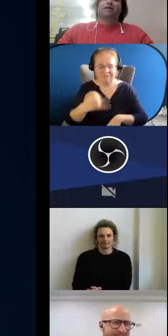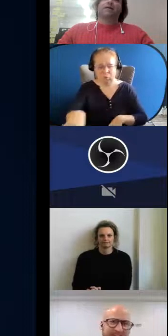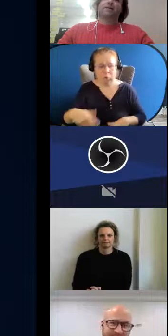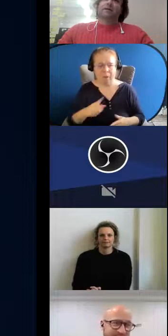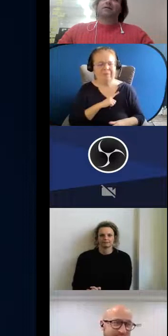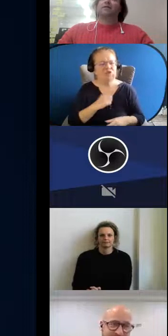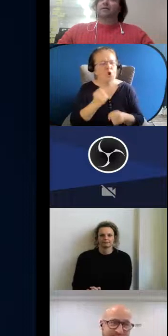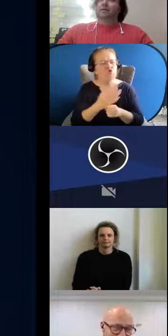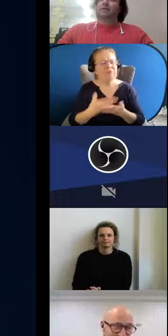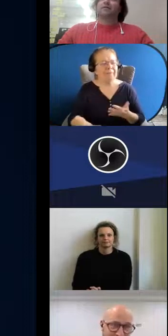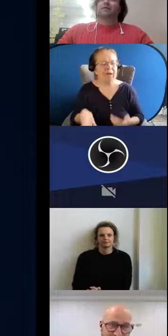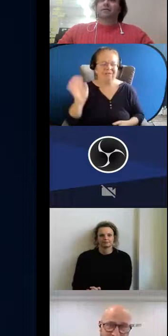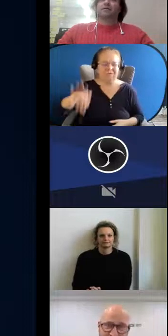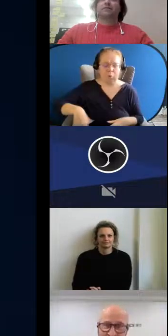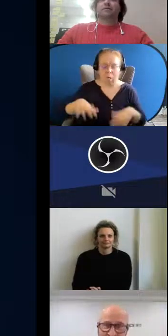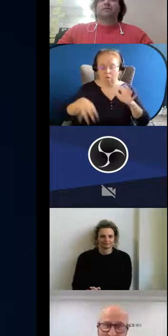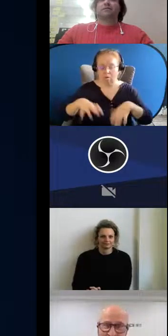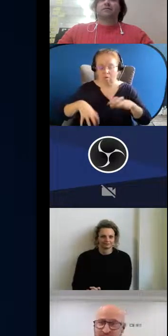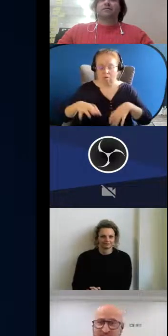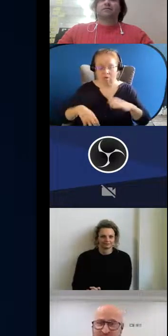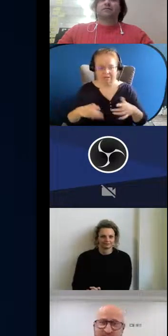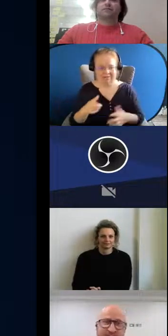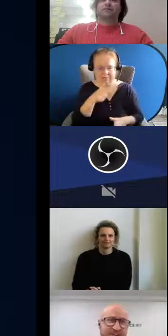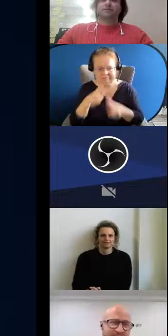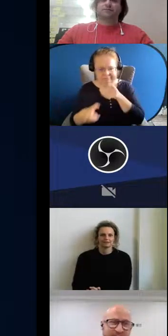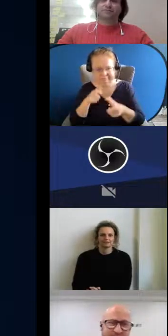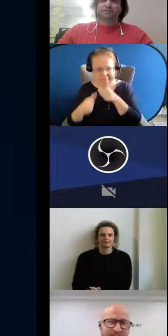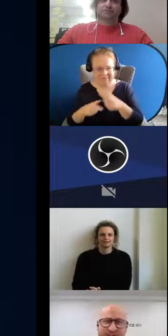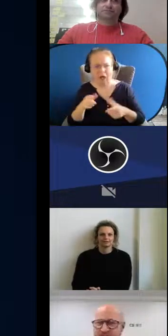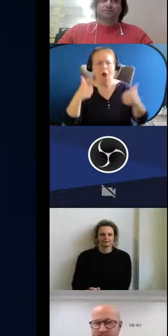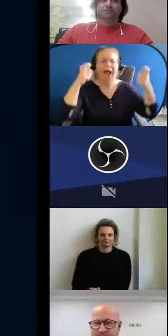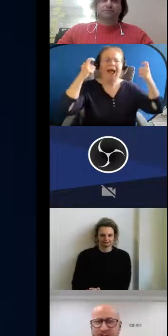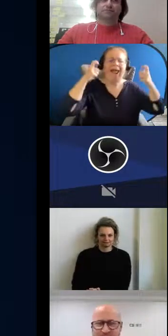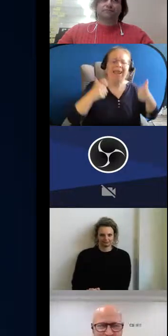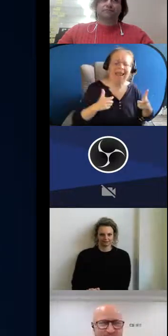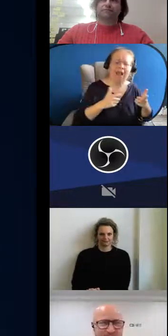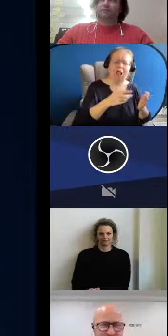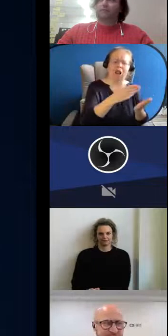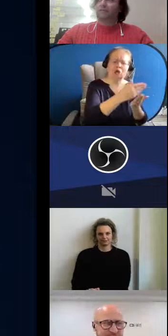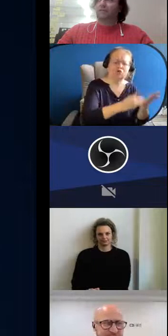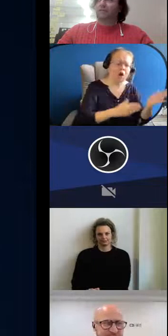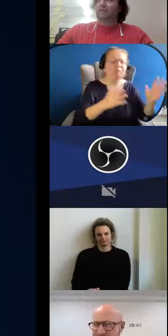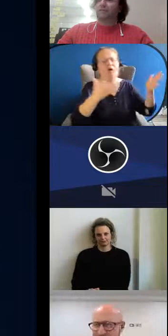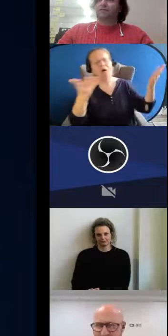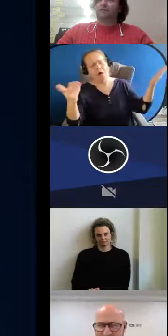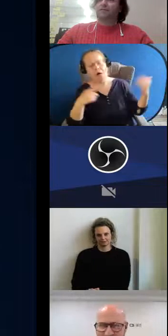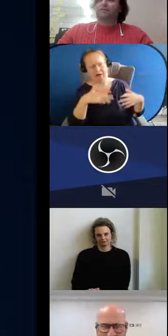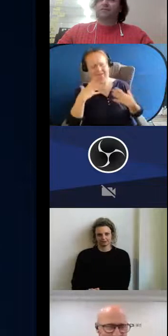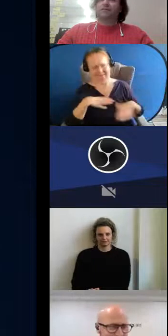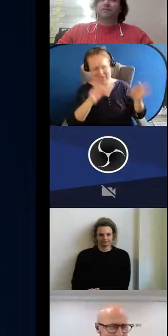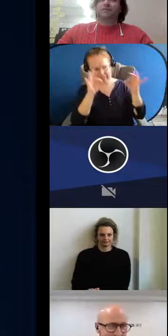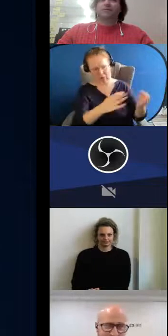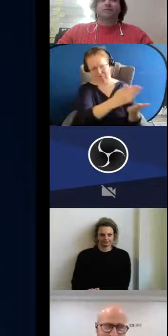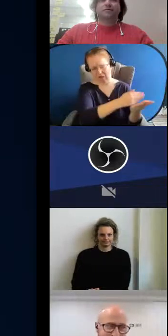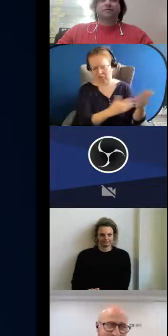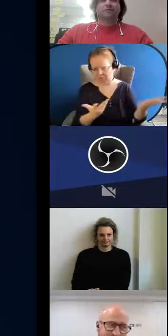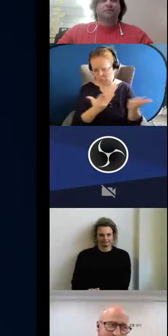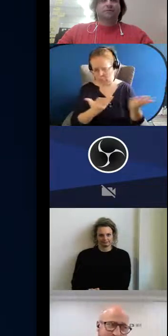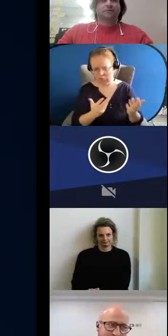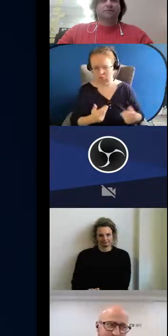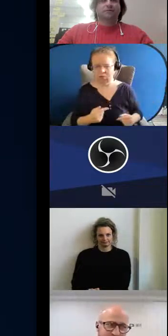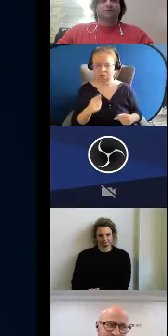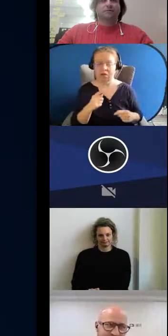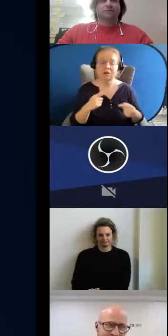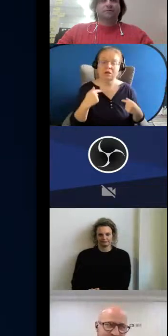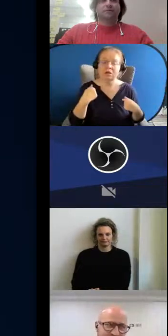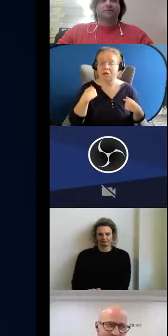Yeah, if you're typing, a formal document, a legal document, then of course you want it to be absolutely perfect. But so